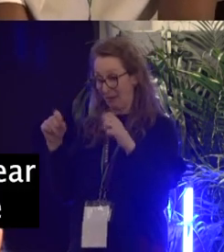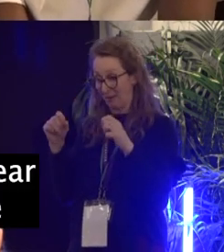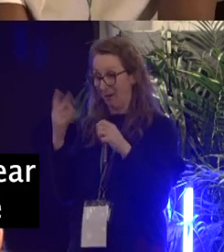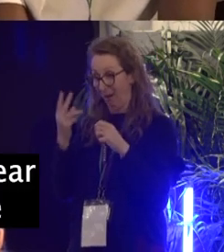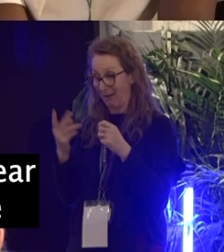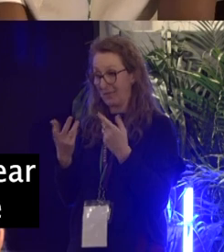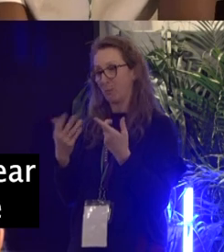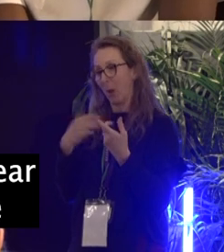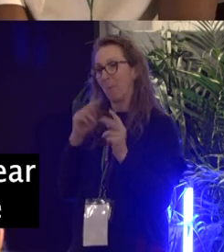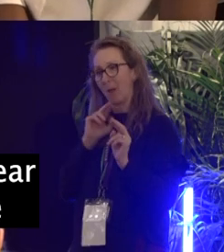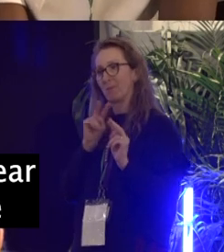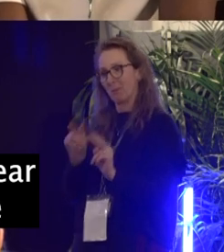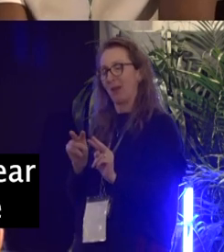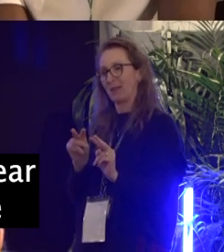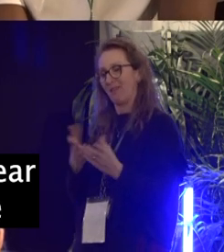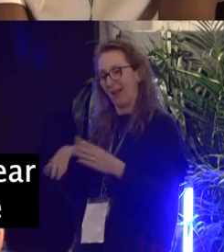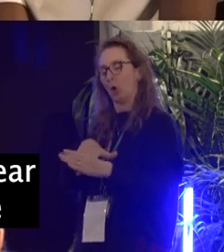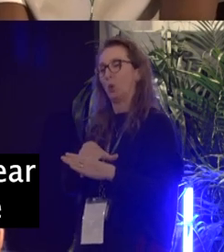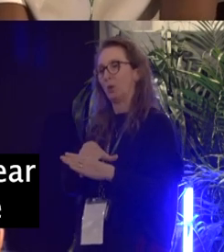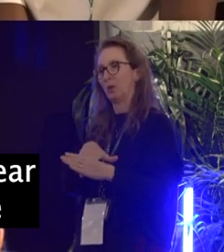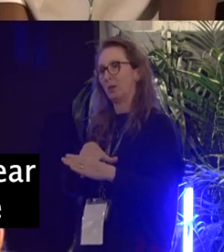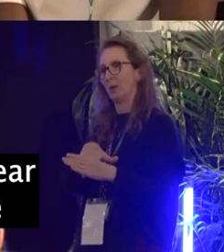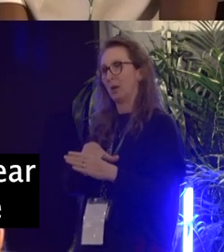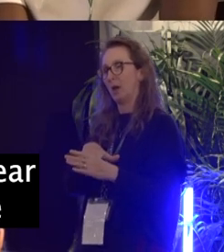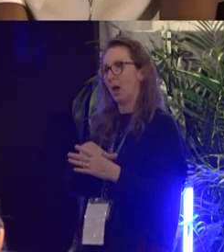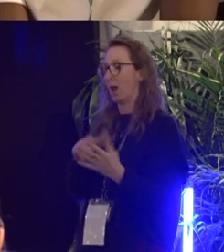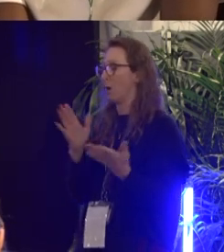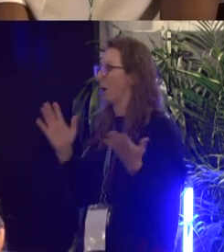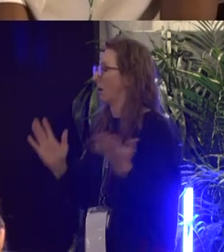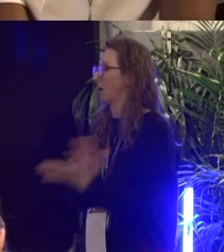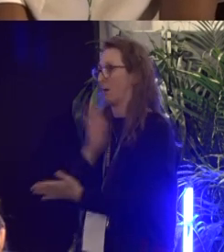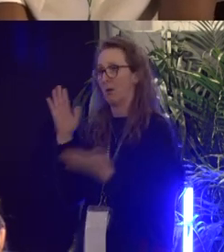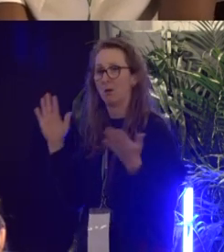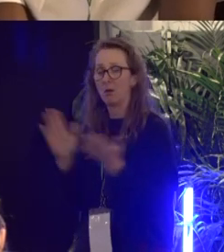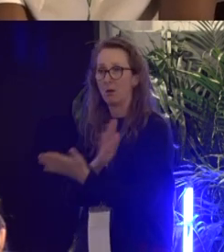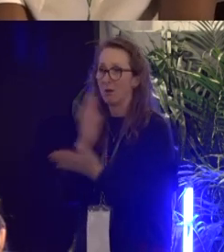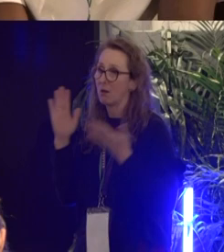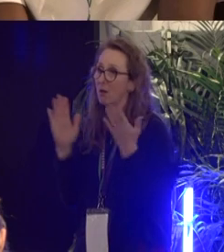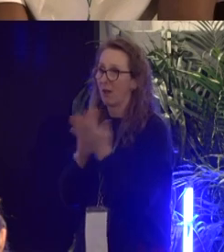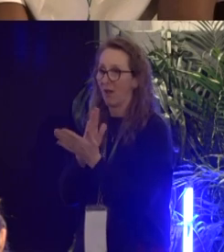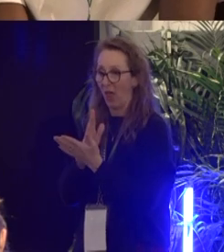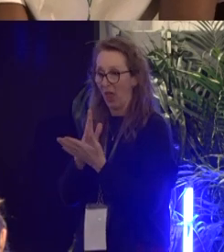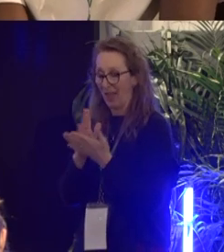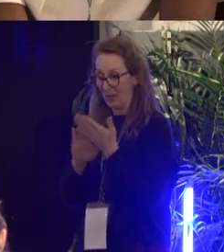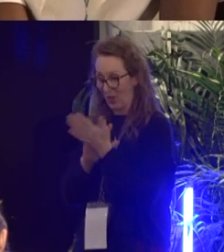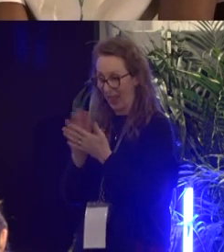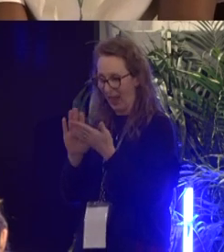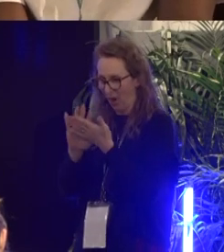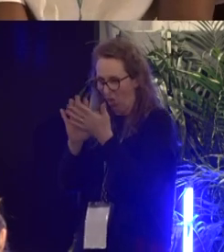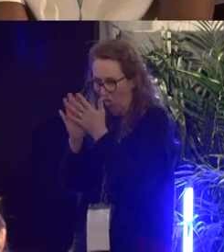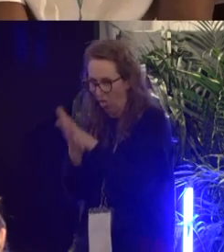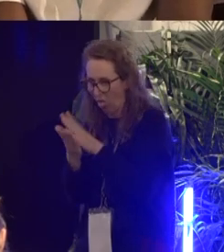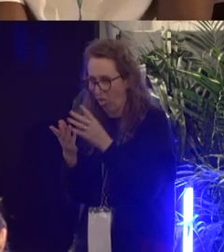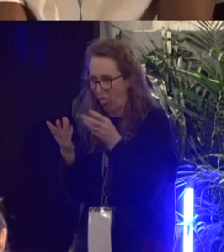my perspective on it as an 11-year-old boy. And it absolutely delighted me to see that I had defaced and ruined the thing that you could